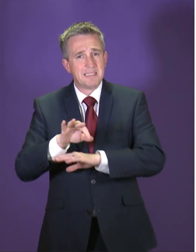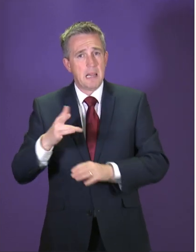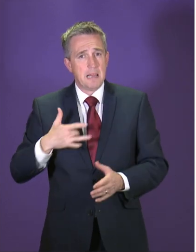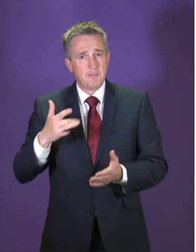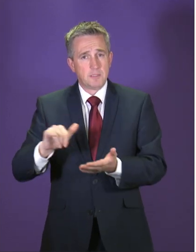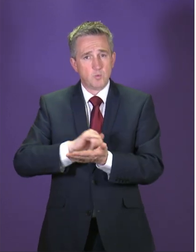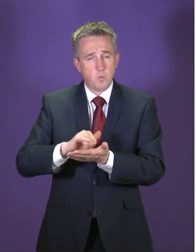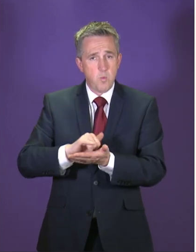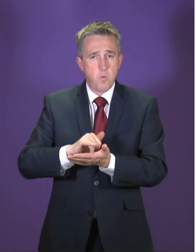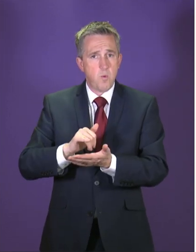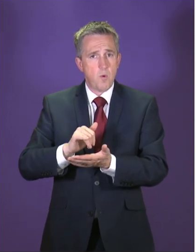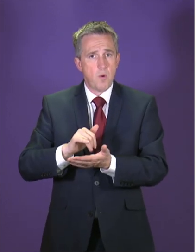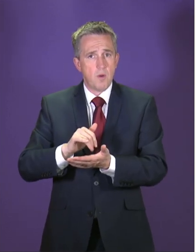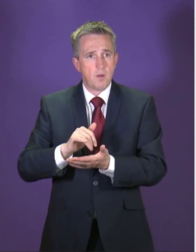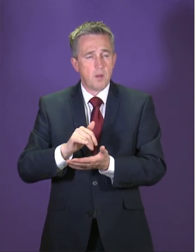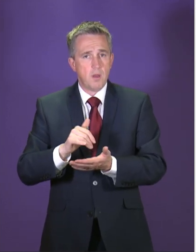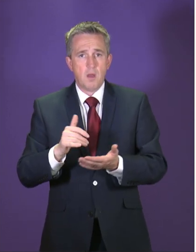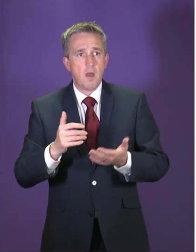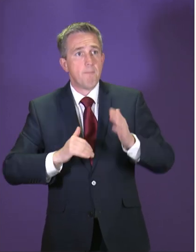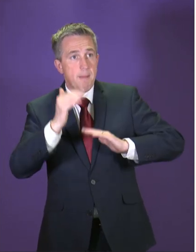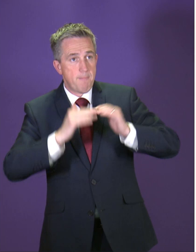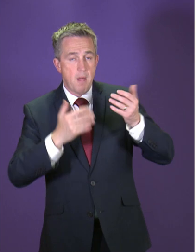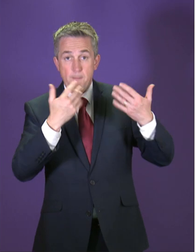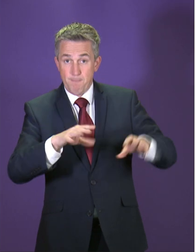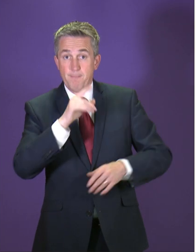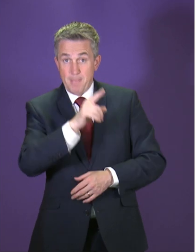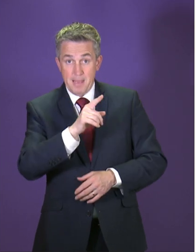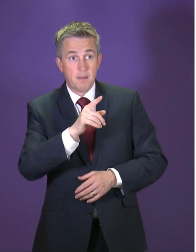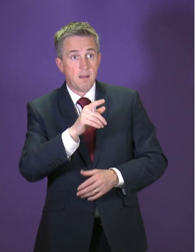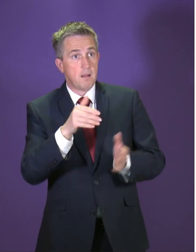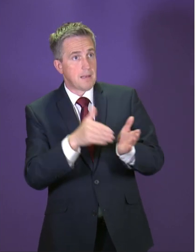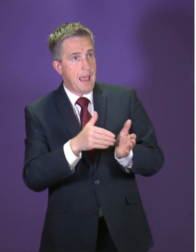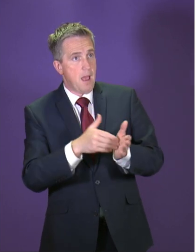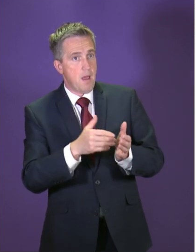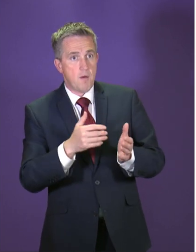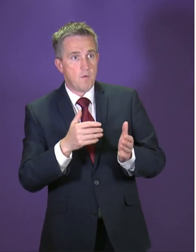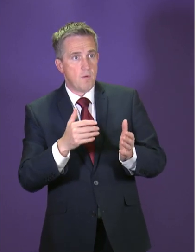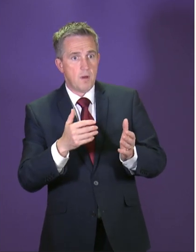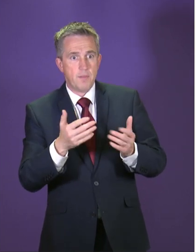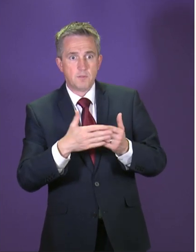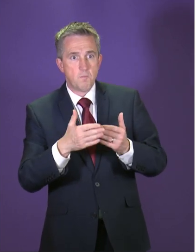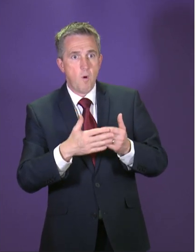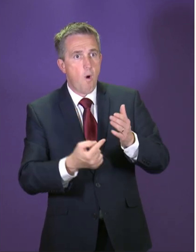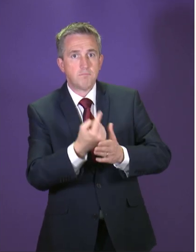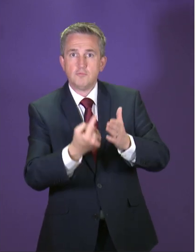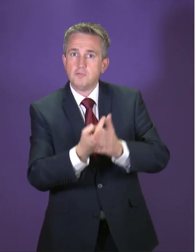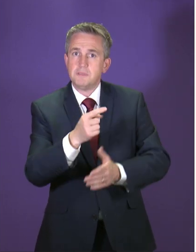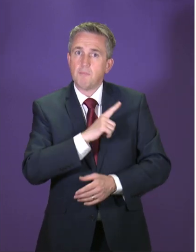city is that now you are the beneficiary of whatever you've done.